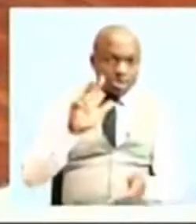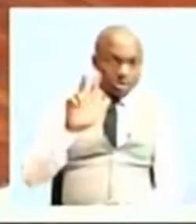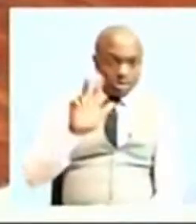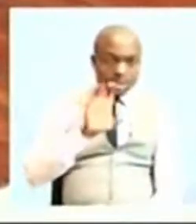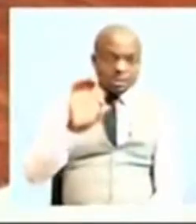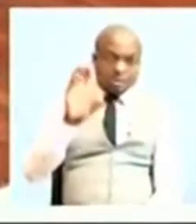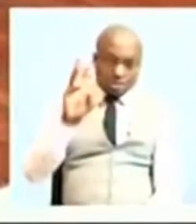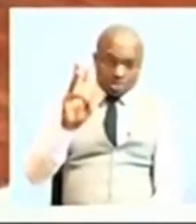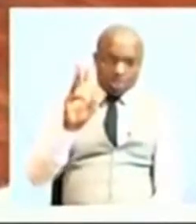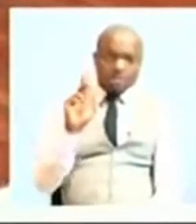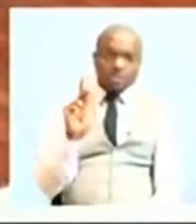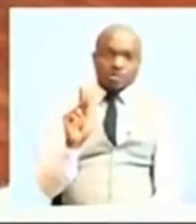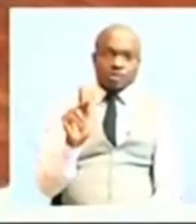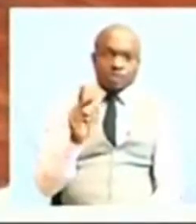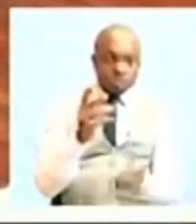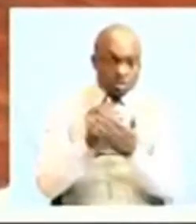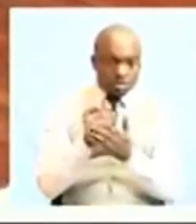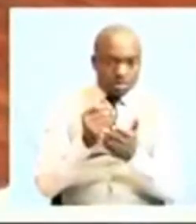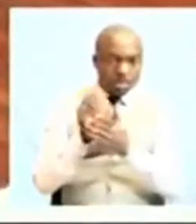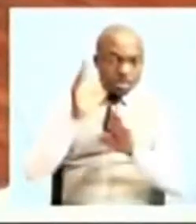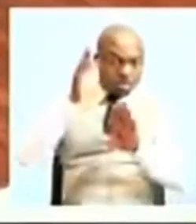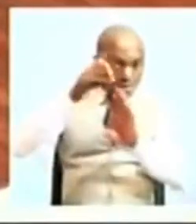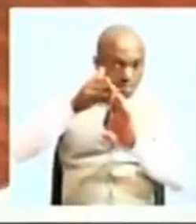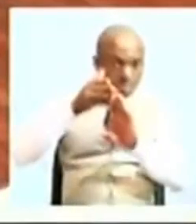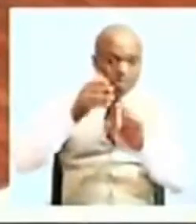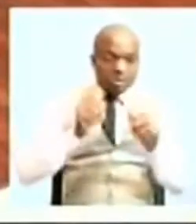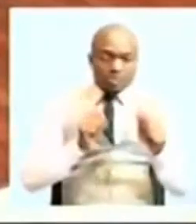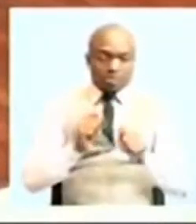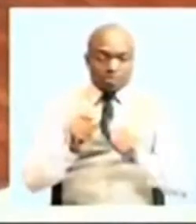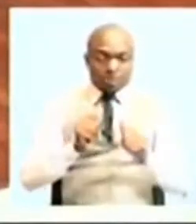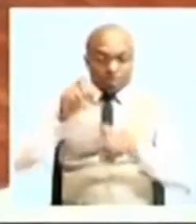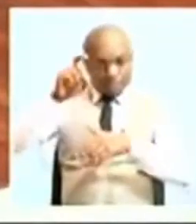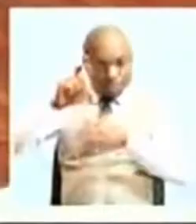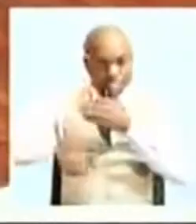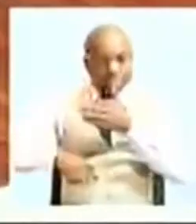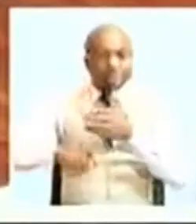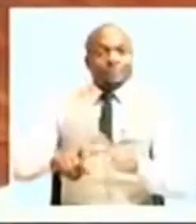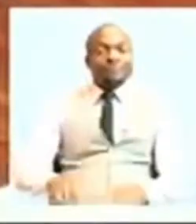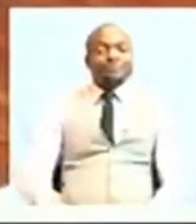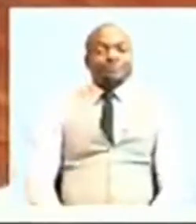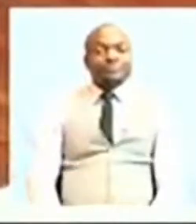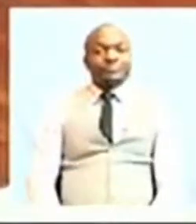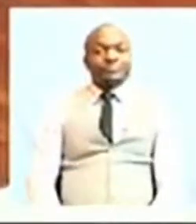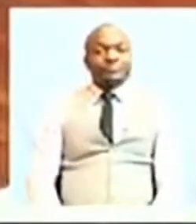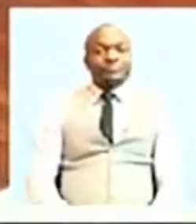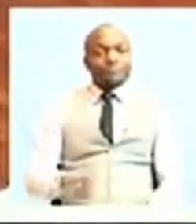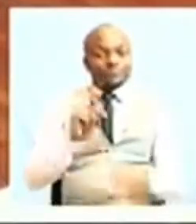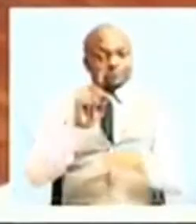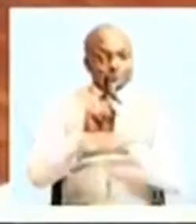497,306 kwacha. The funds were meant for administrative costs relating to